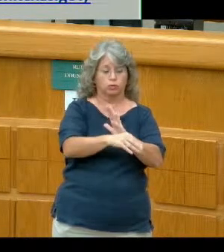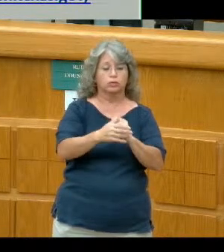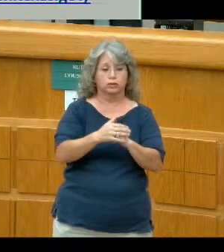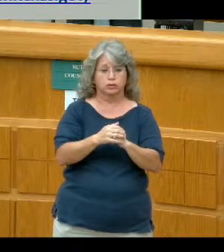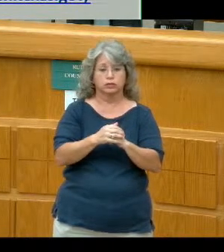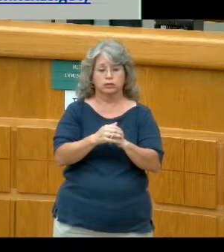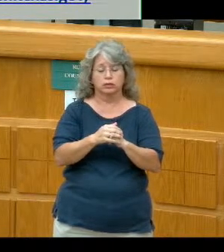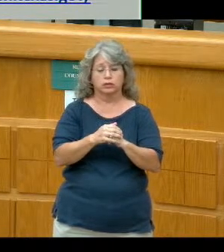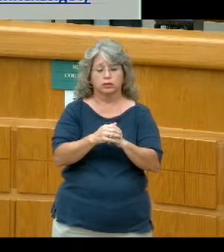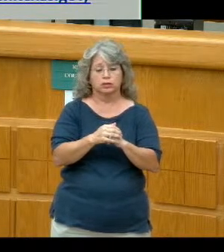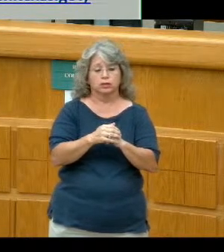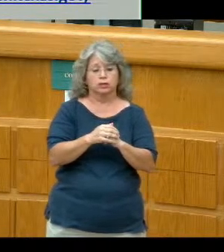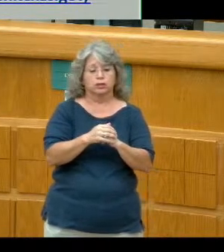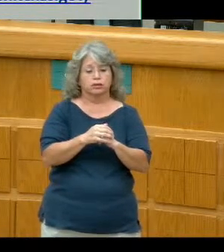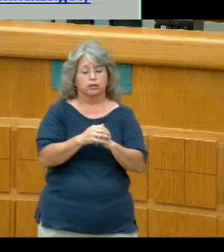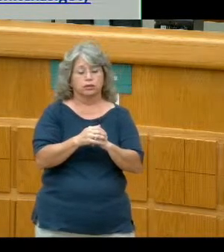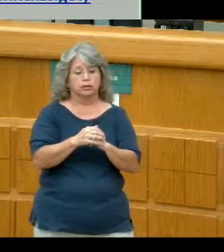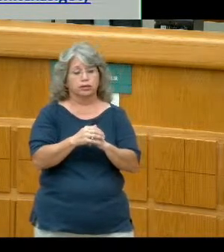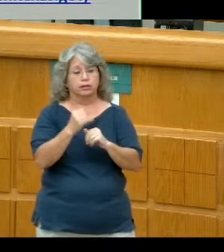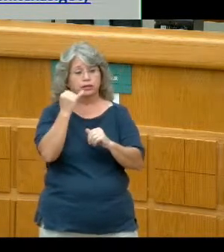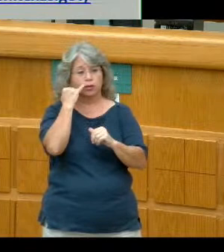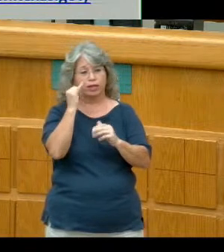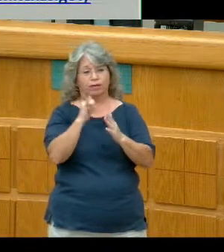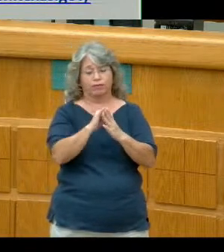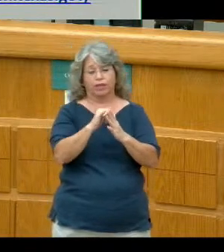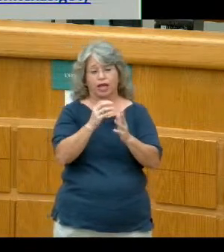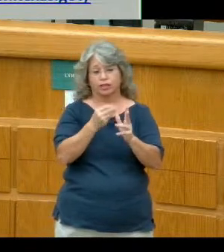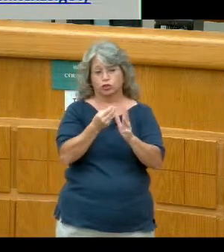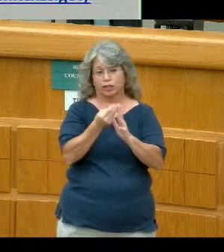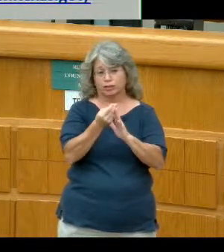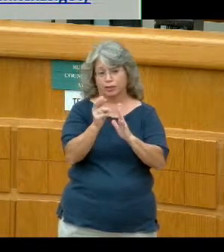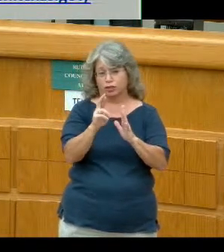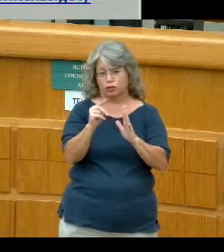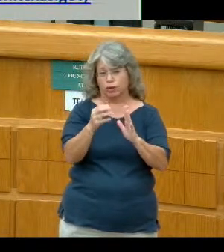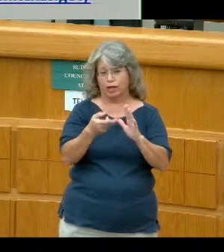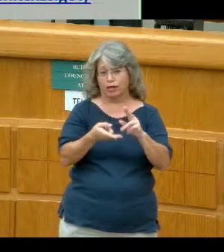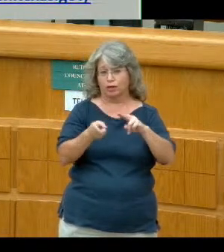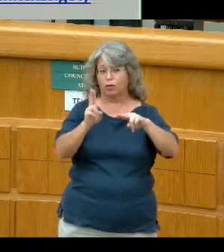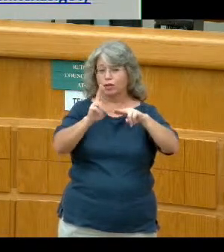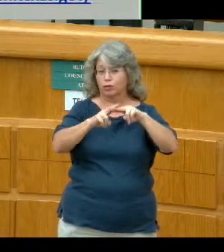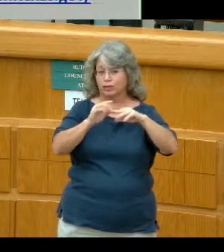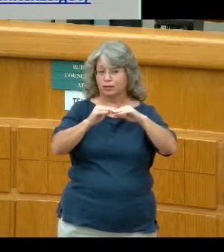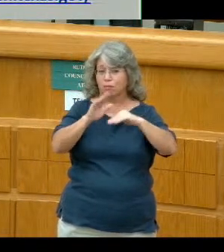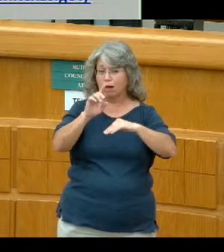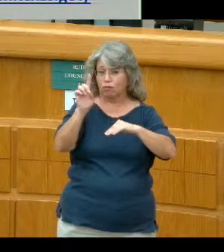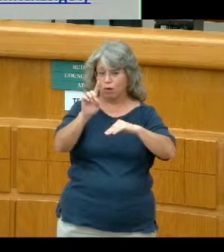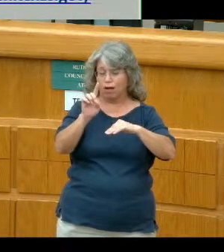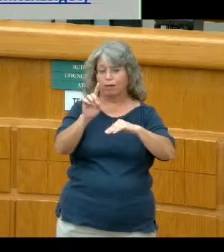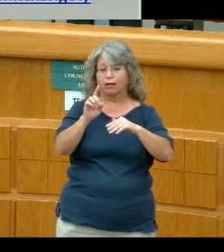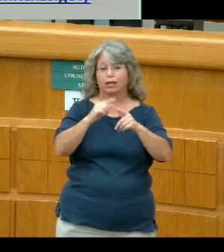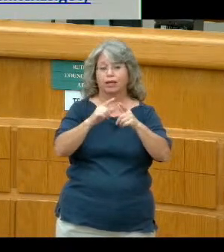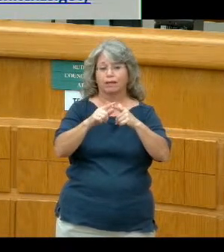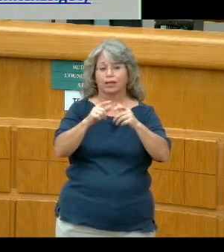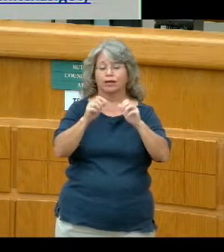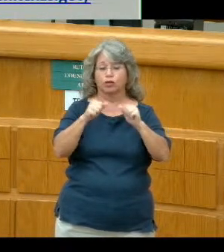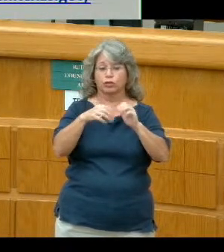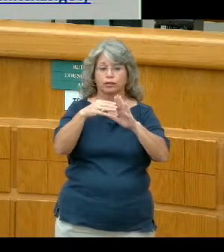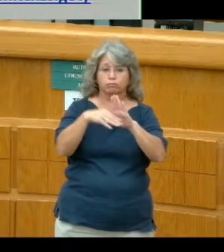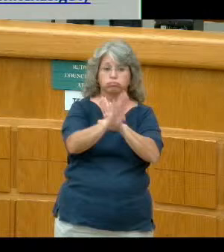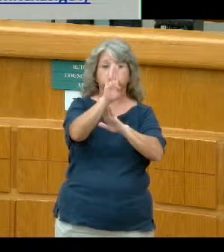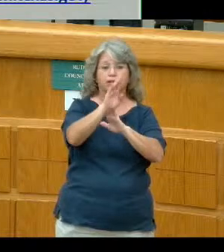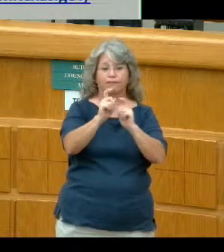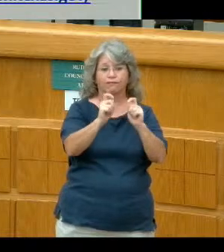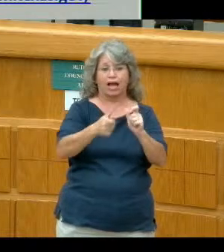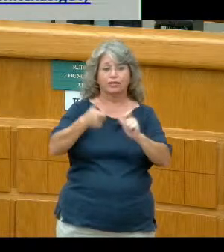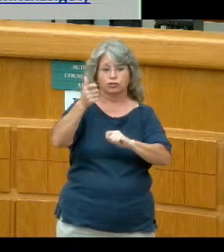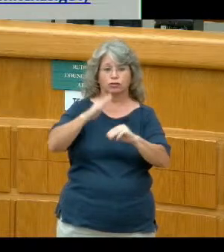are right now. And so if the transmission rate goes up, we're starting from a higher point. It can go up faster now than it did